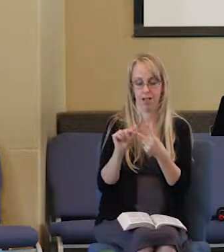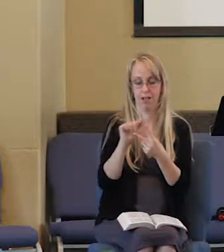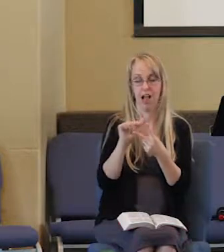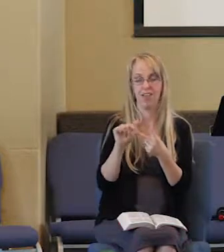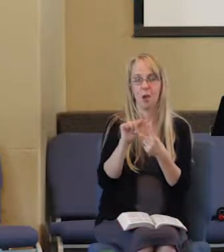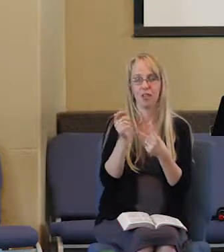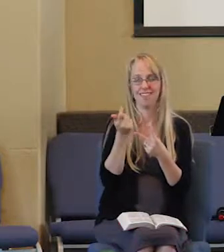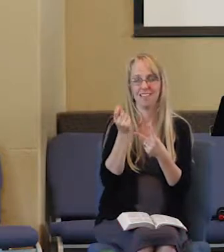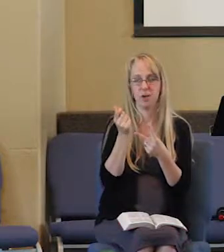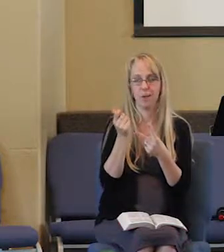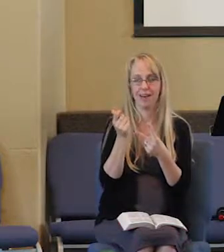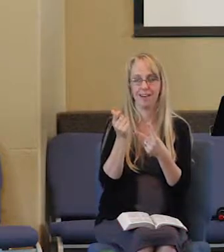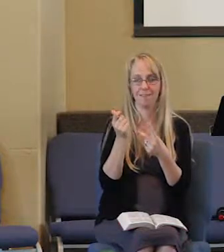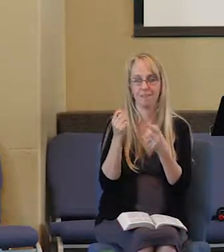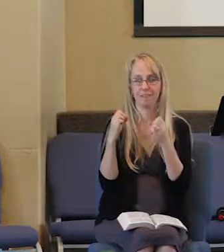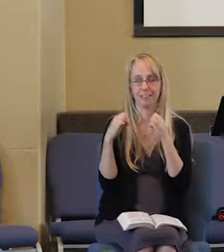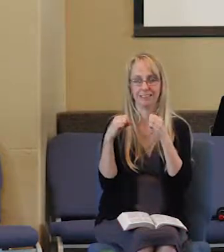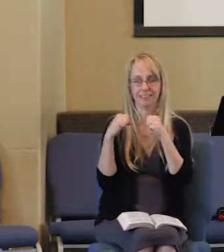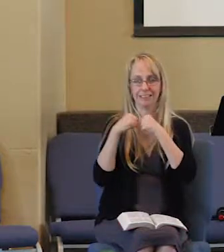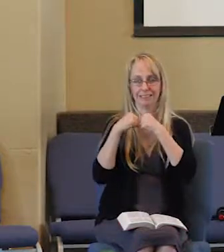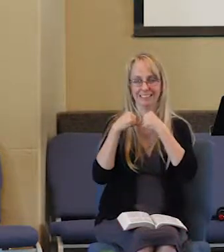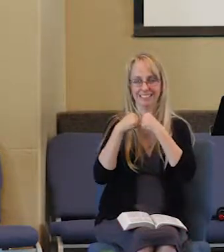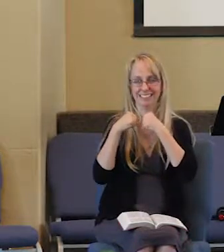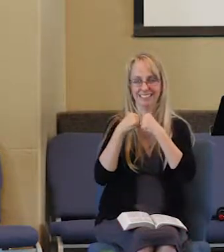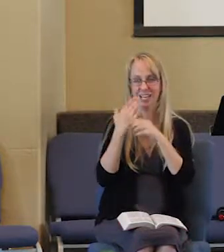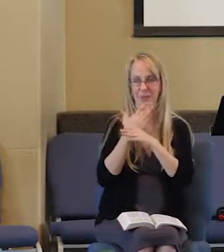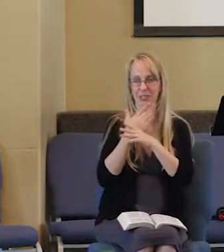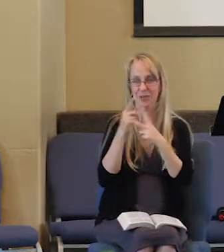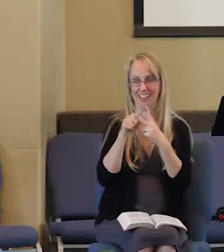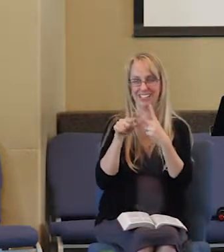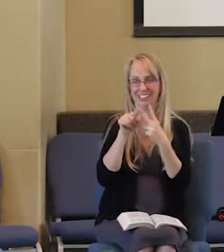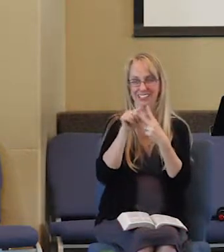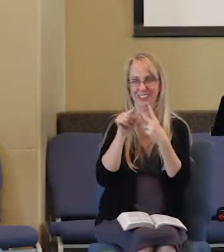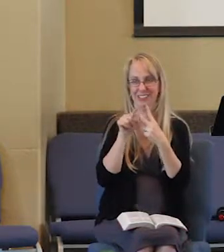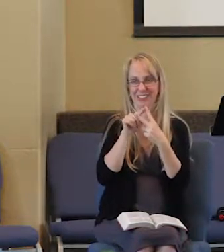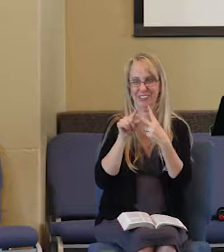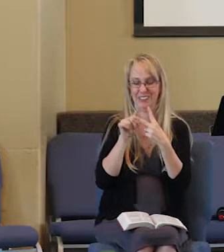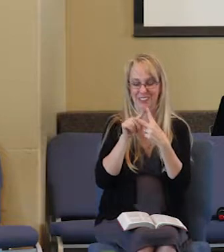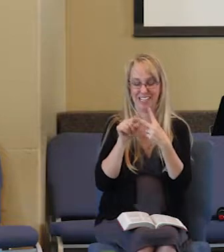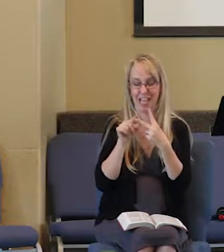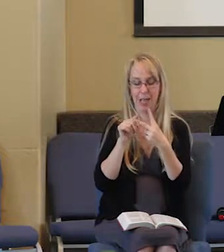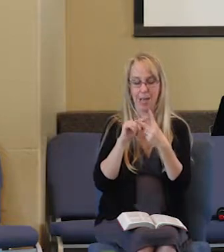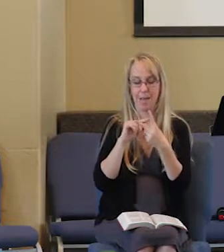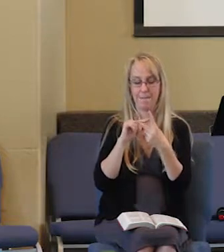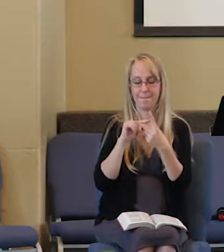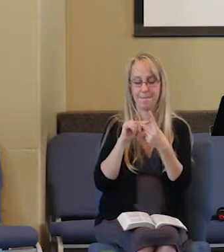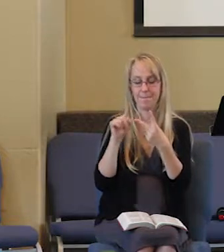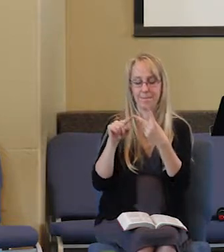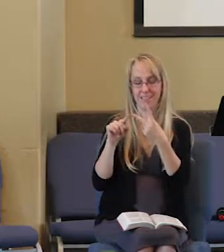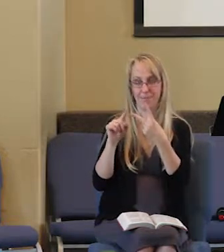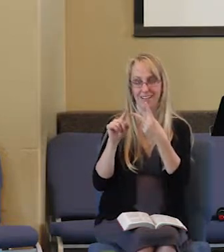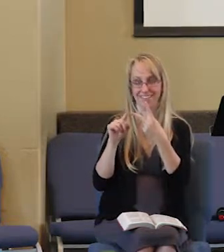some contention between Hannah and the other wife. And the other wife,